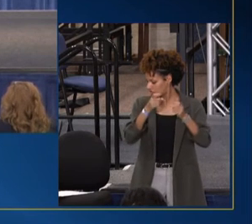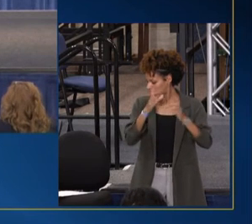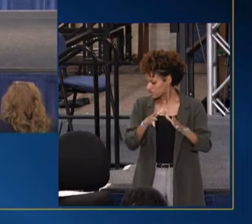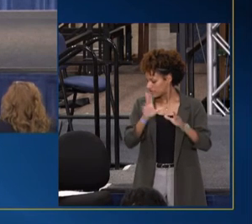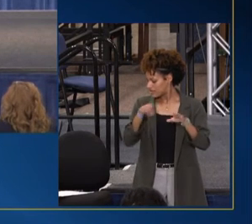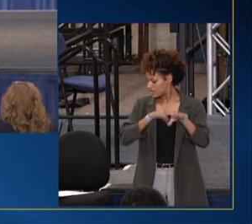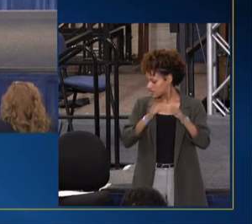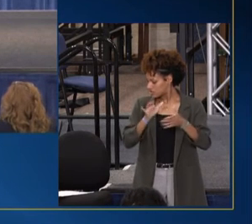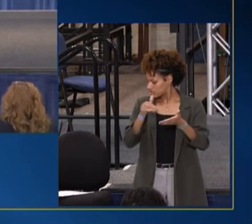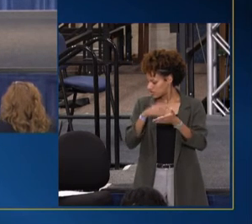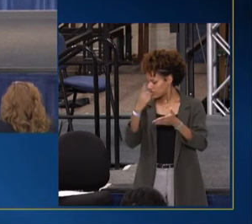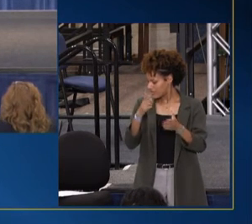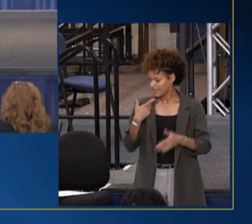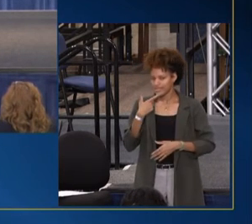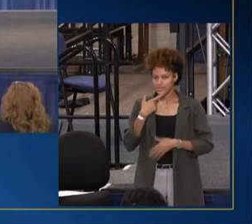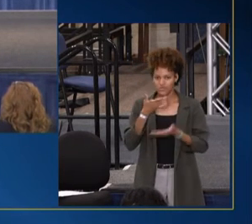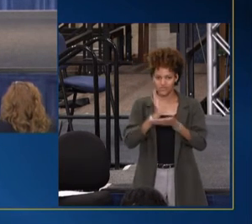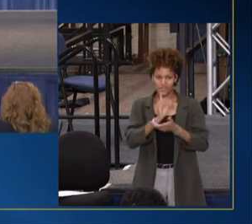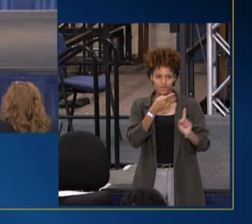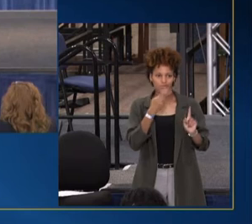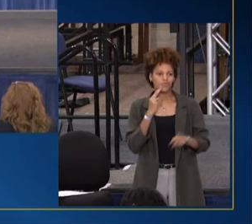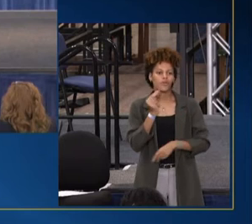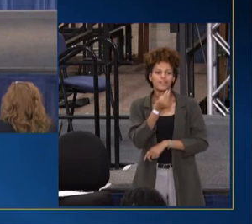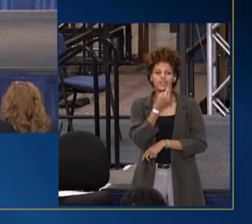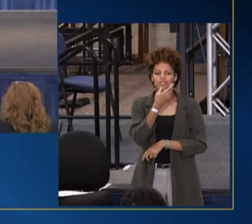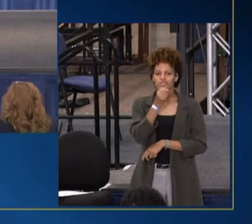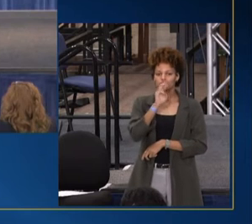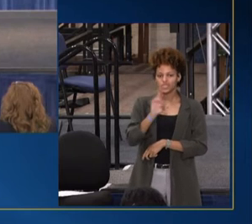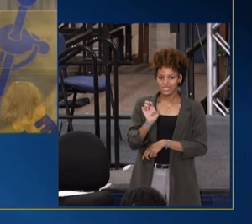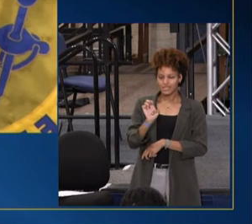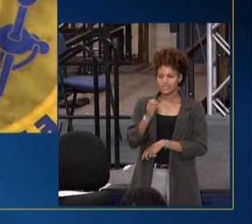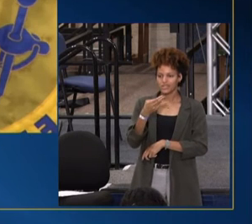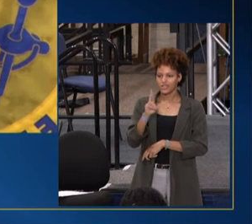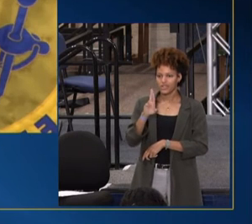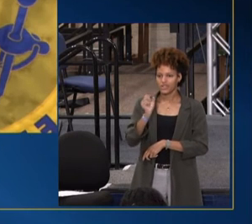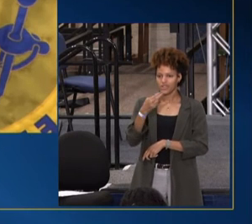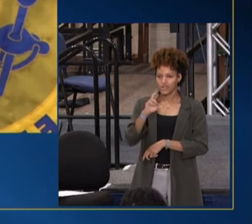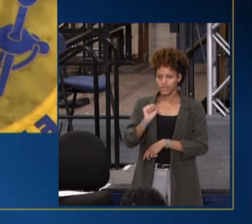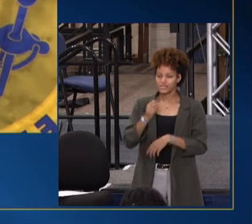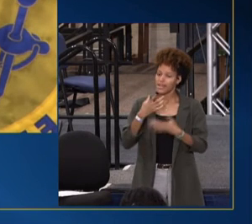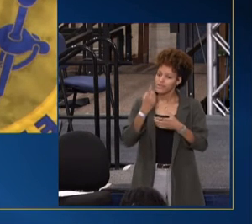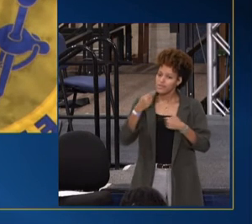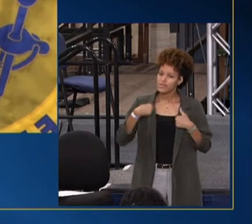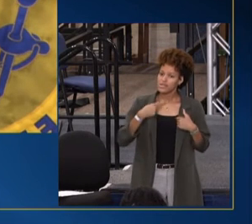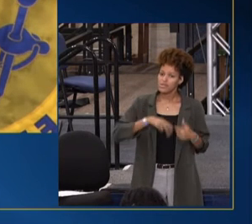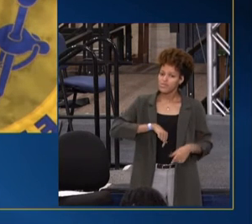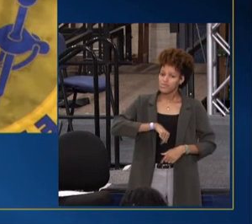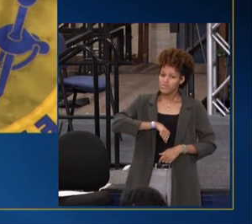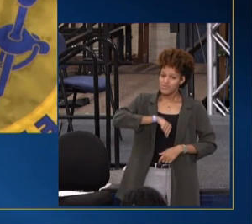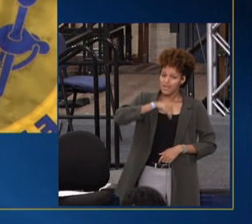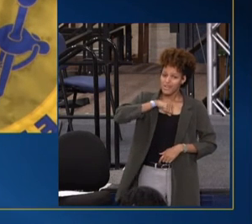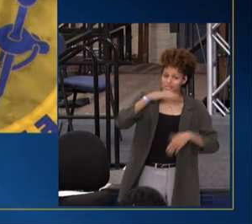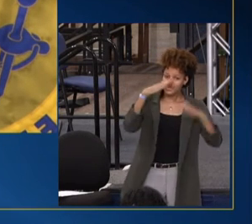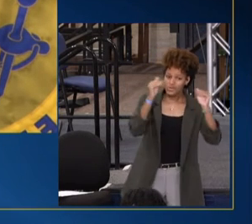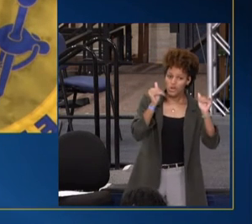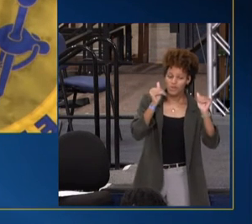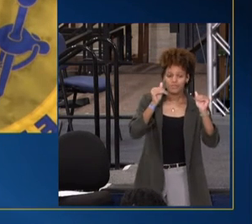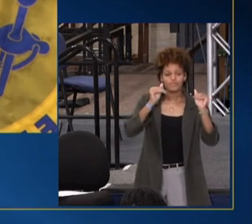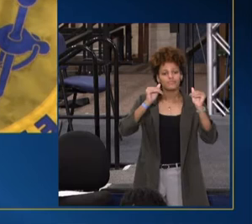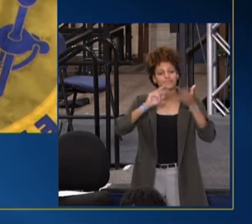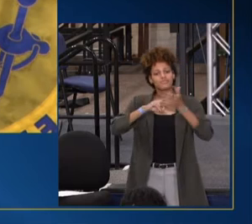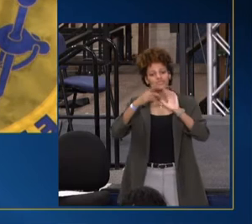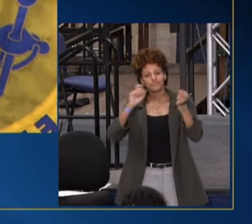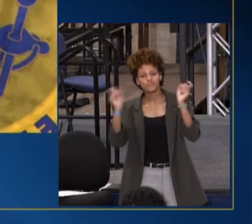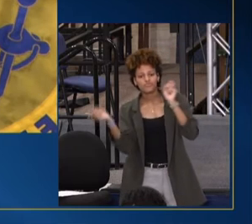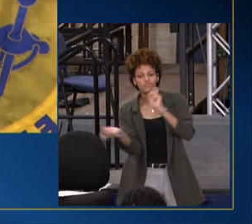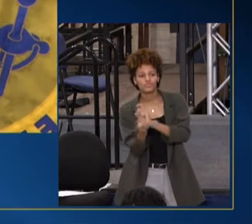So thank you so much for being here. To me, pride is hope, and pride is change. And as you heard, I have